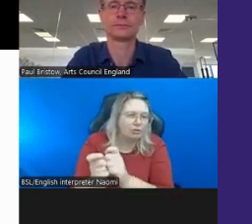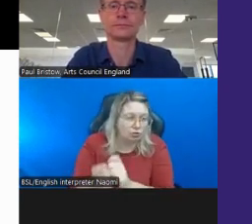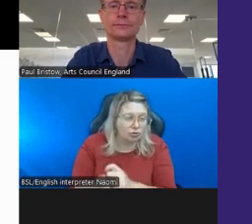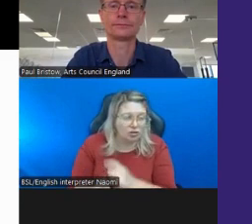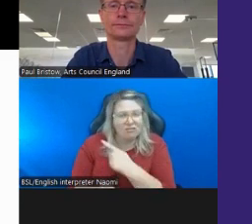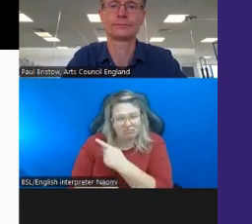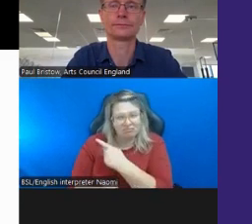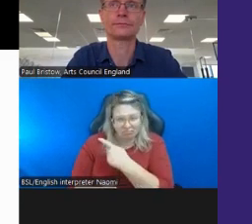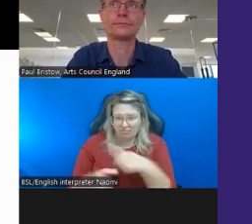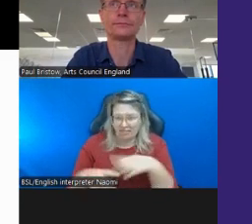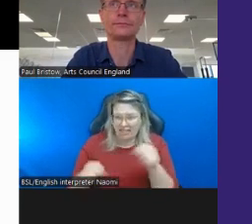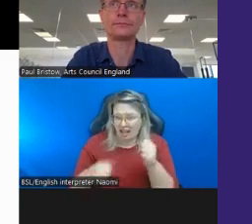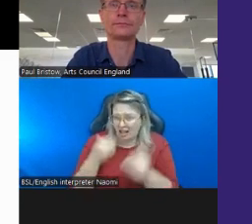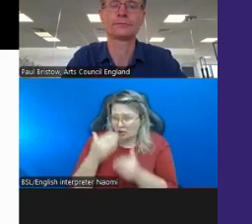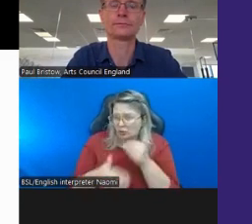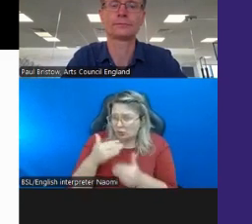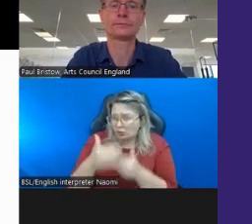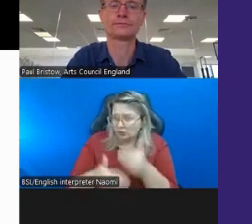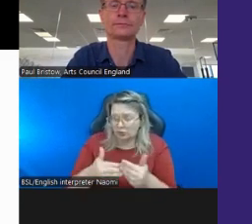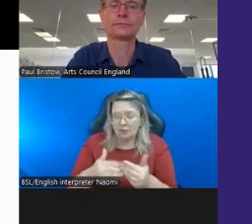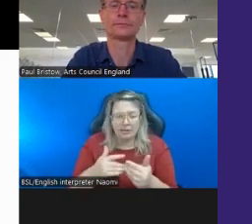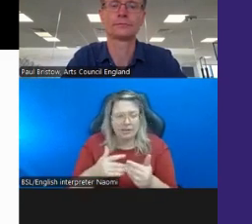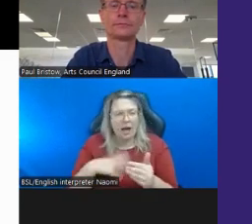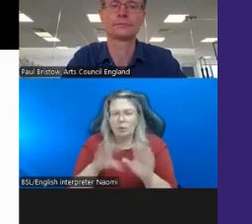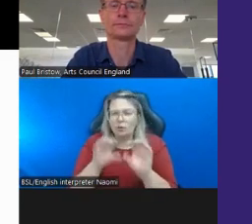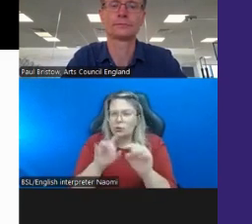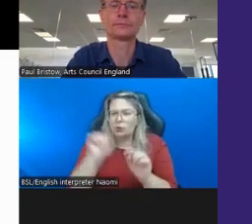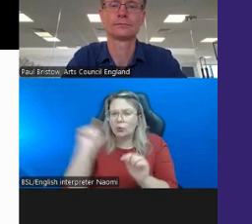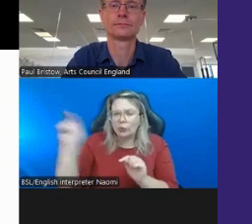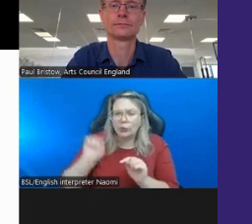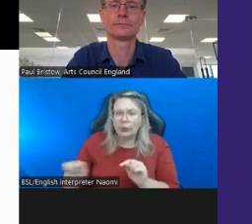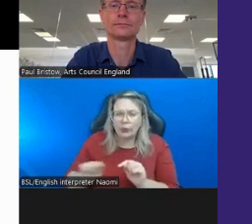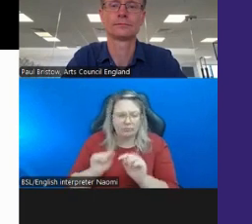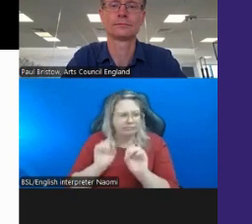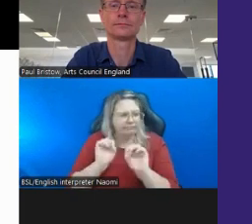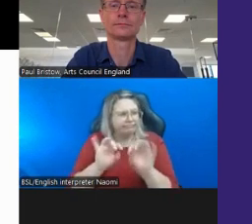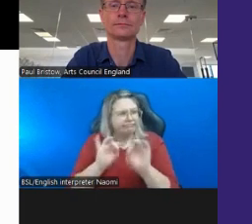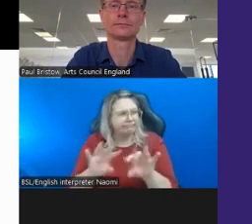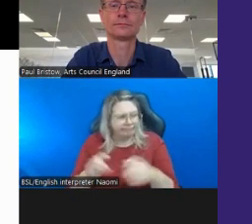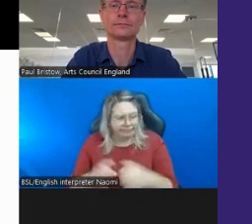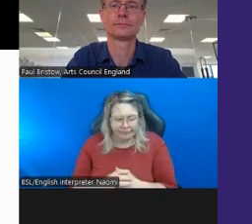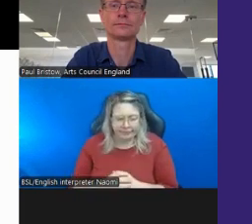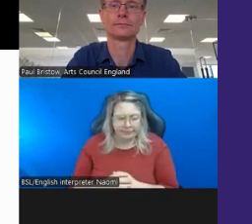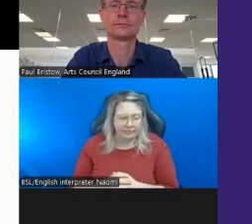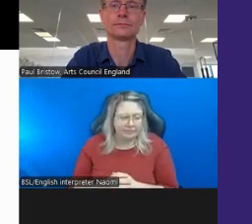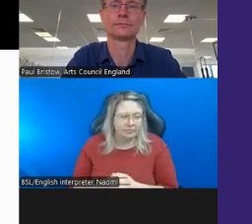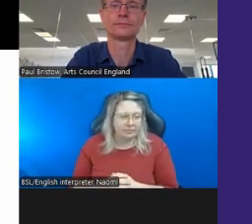of underway. But I just wanted to talk you through some of these details which will be relevant.